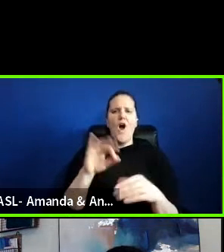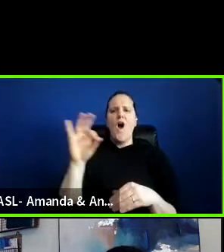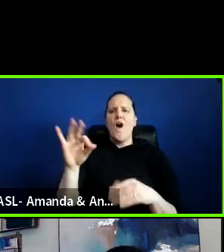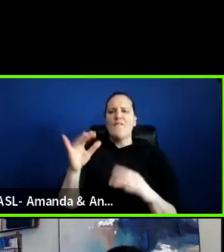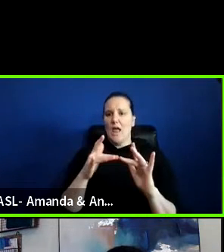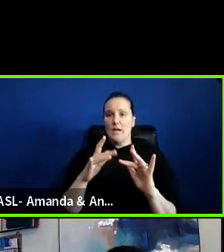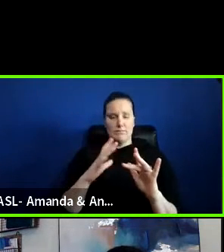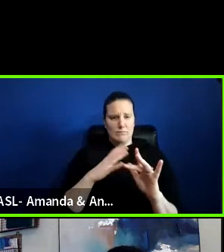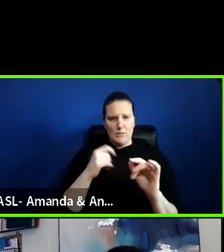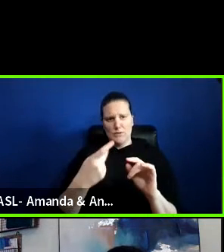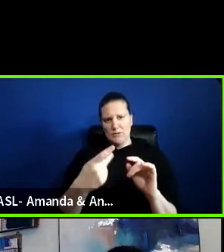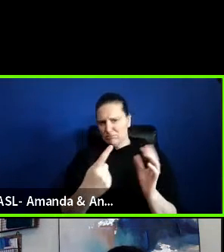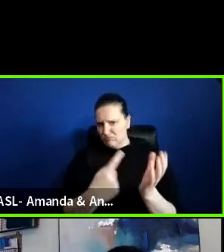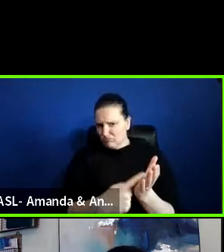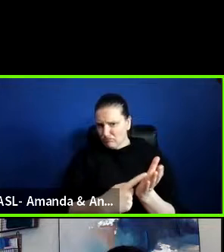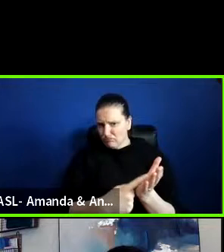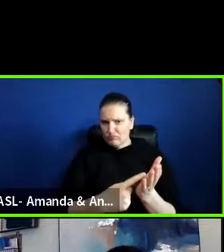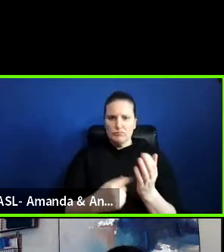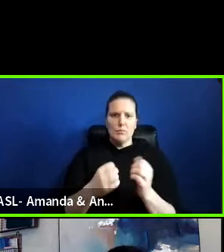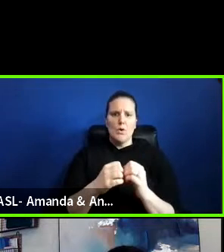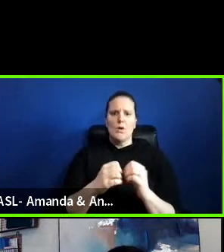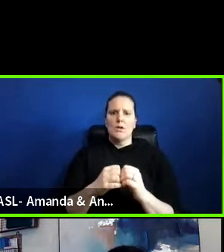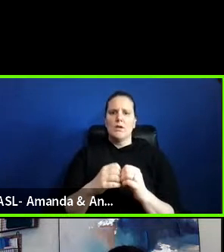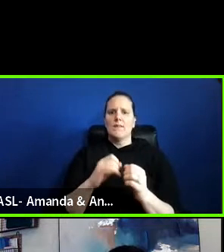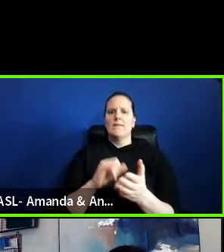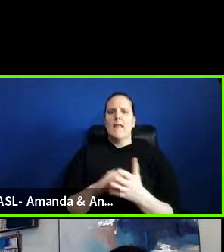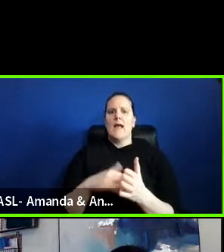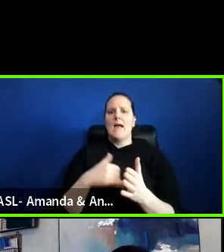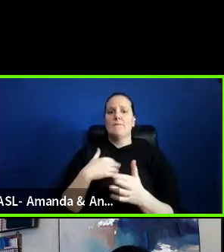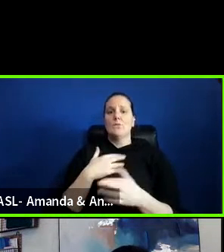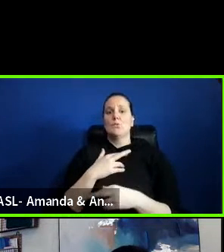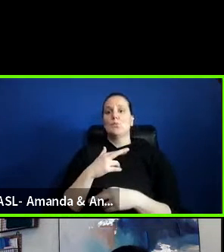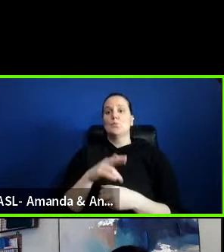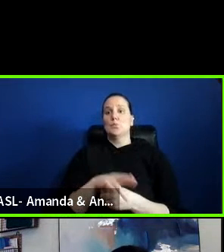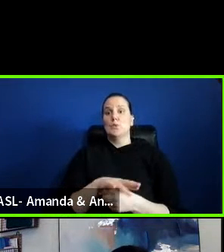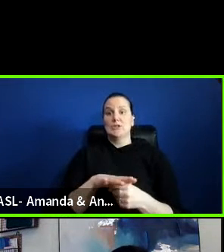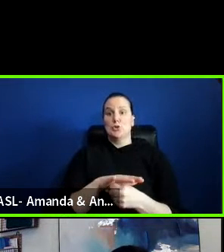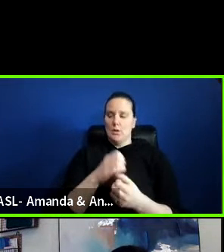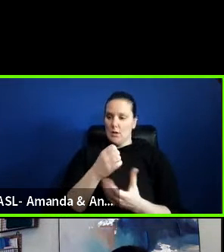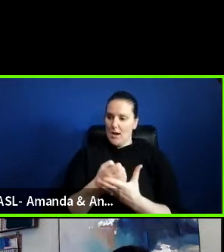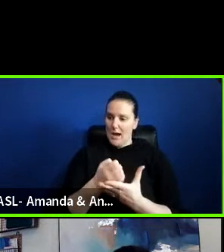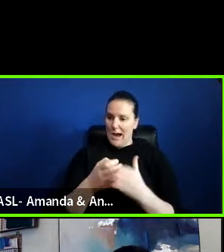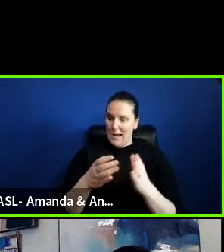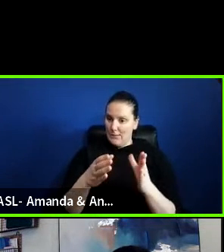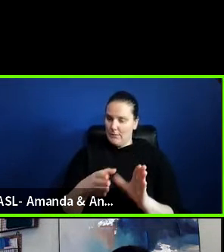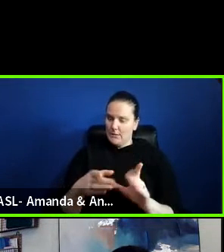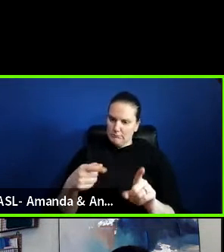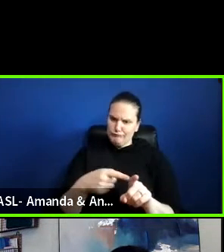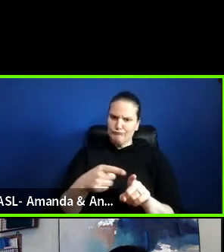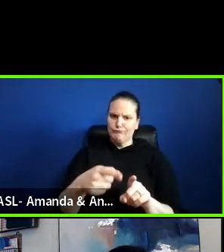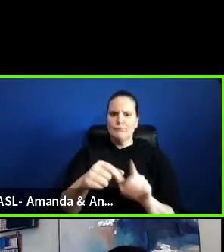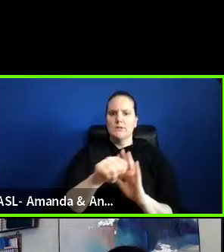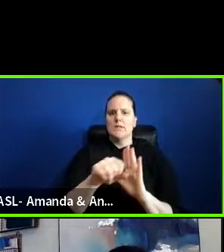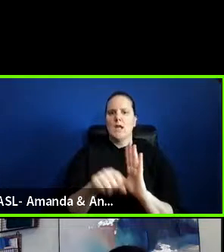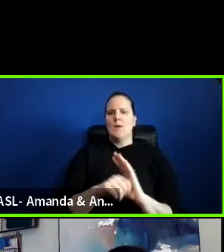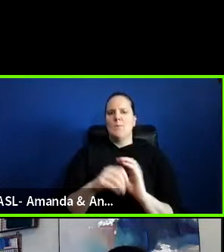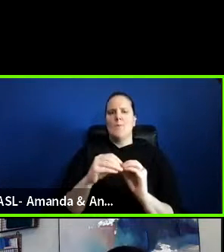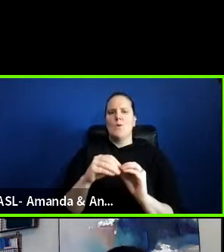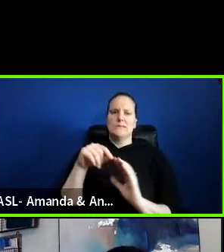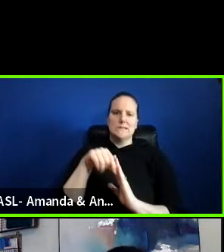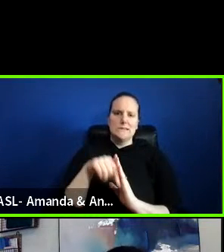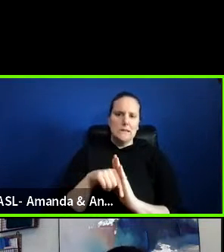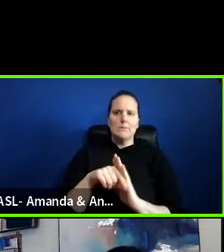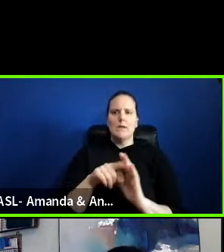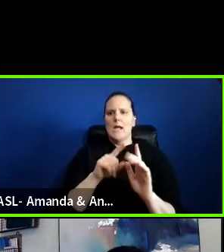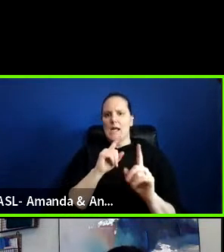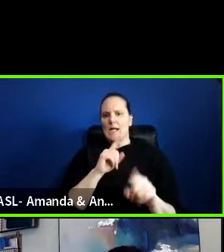think that is something we could probably have our regional economists from the state help to maybe provide a deeper answer for you.